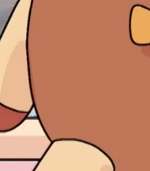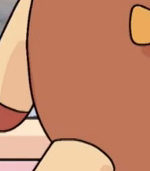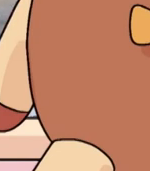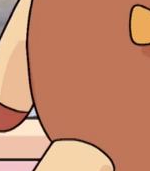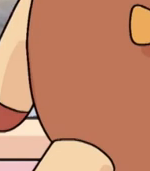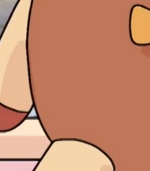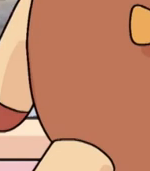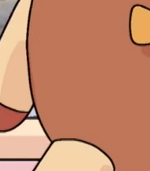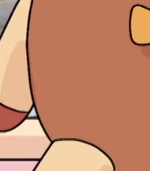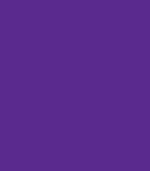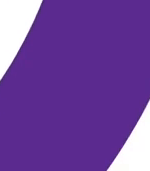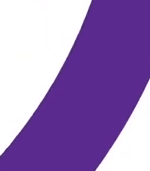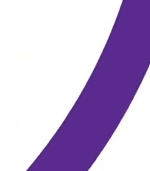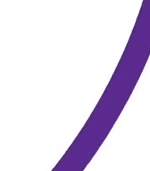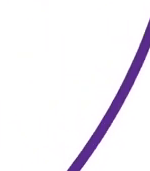It's fun!